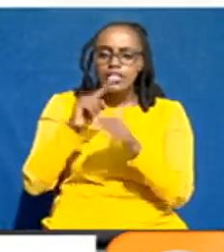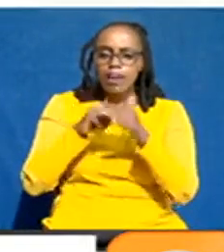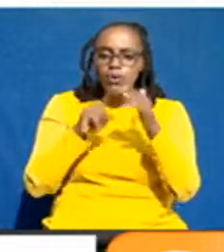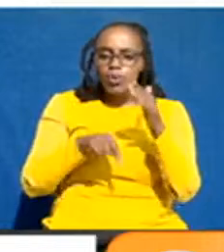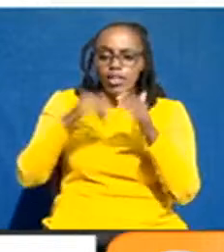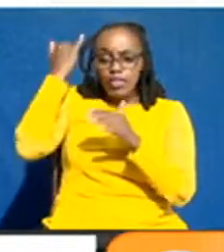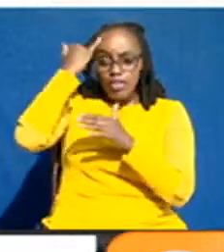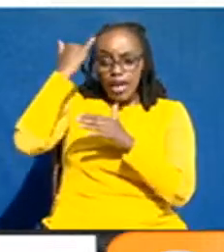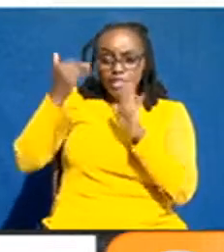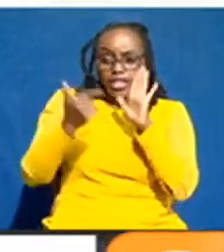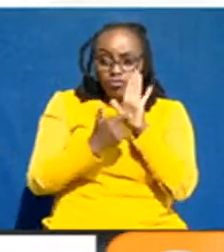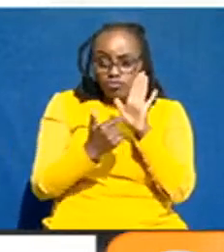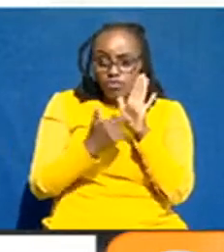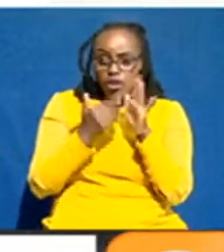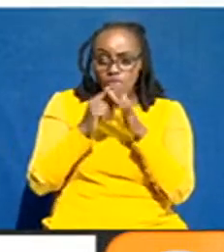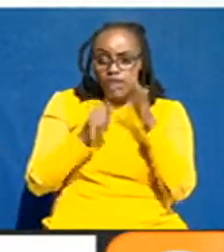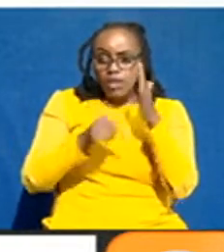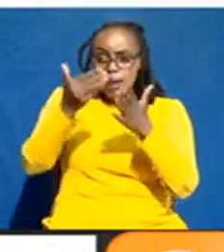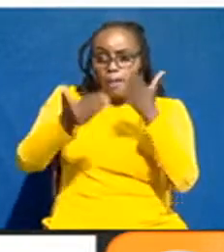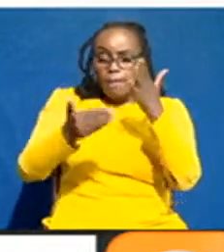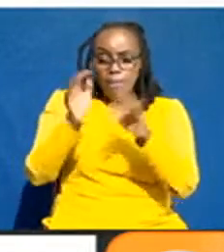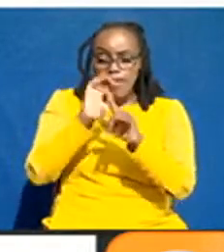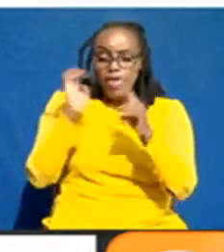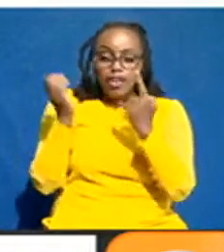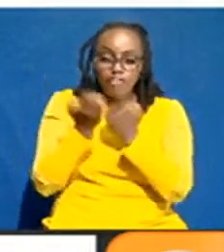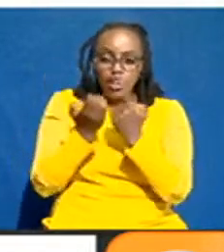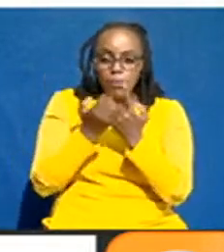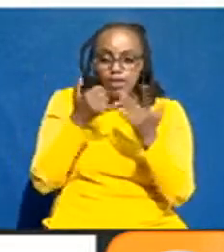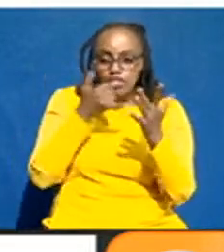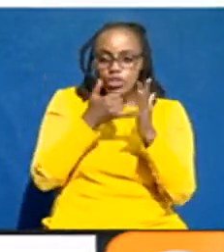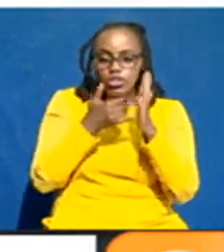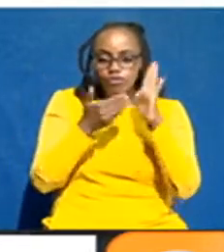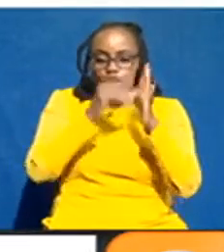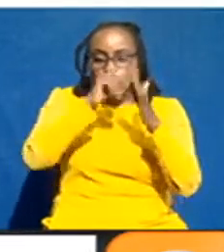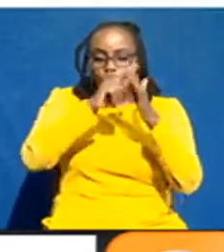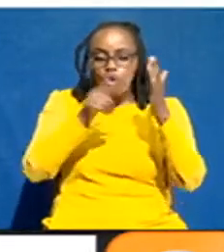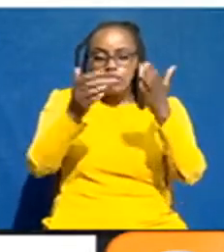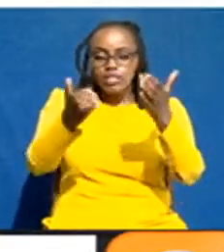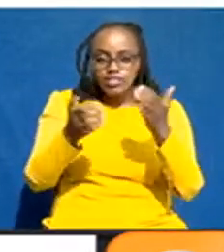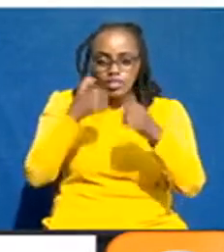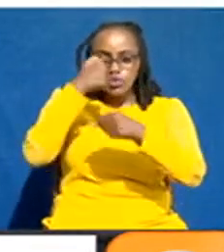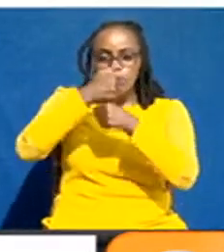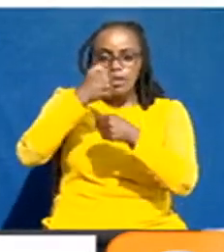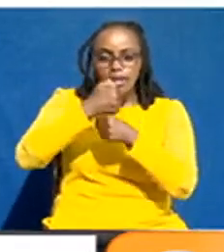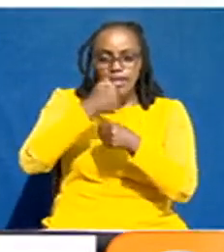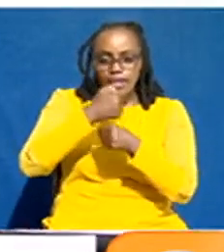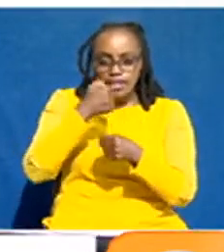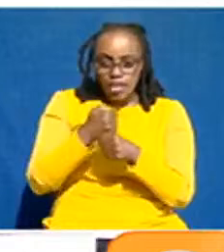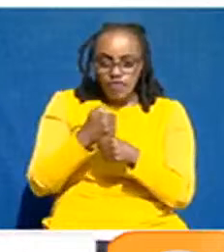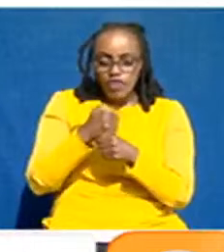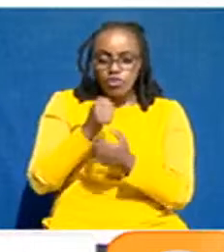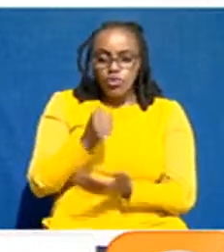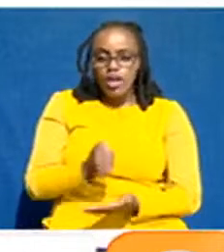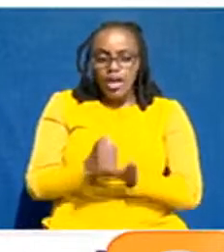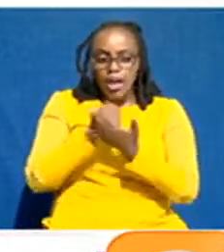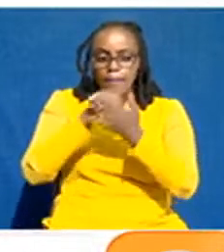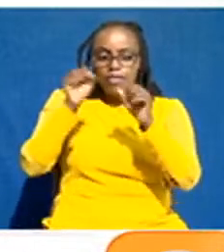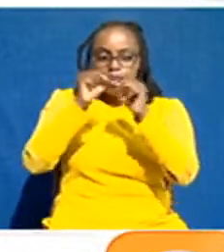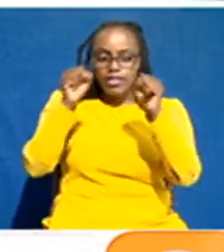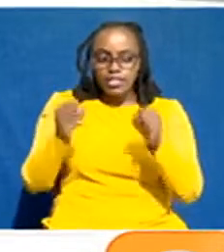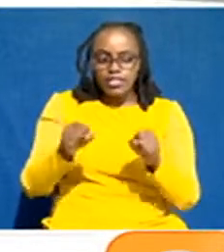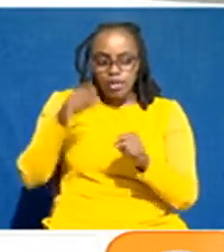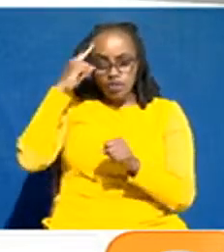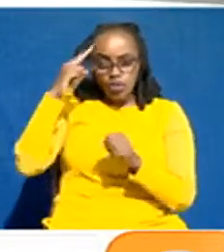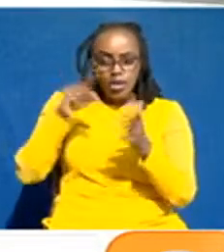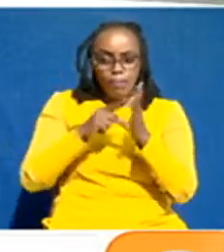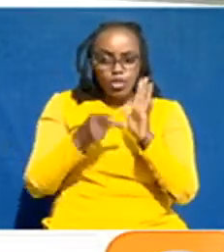idea behind this and perhaps some of the environmental considerations that had to be addressed, you know, to enable the sustainability of this